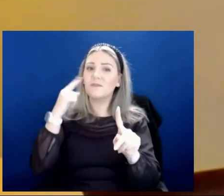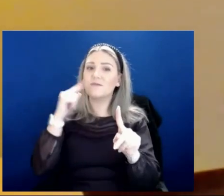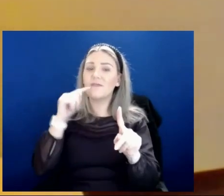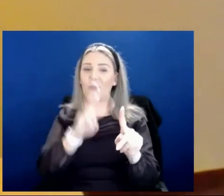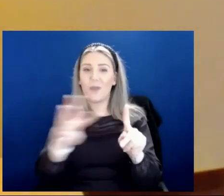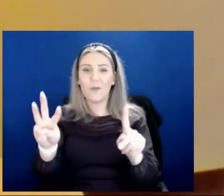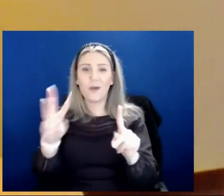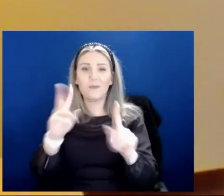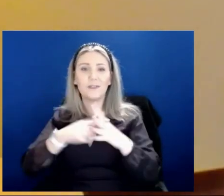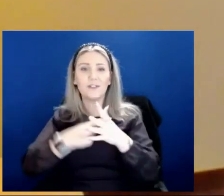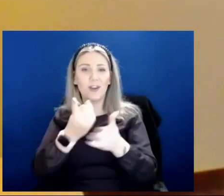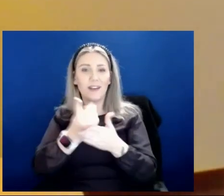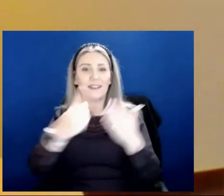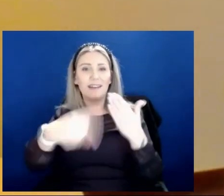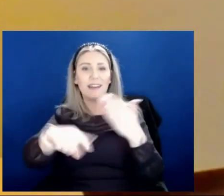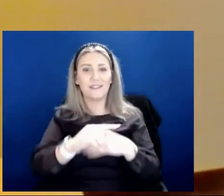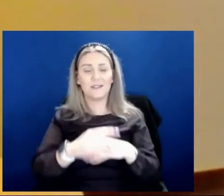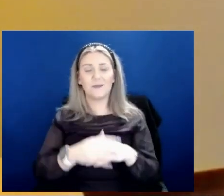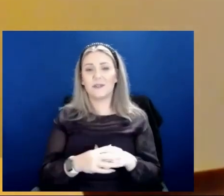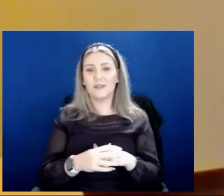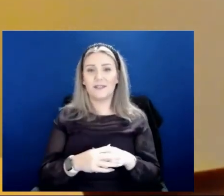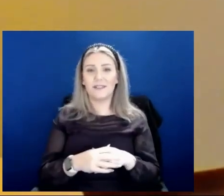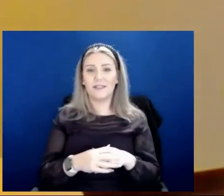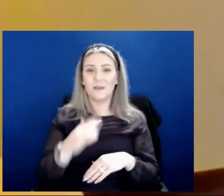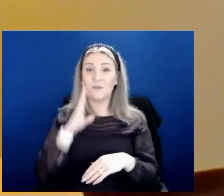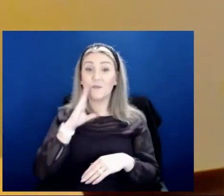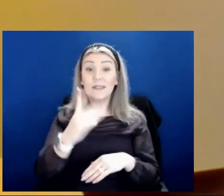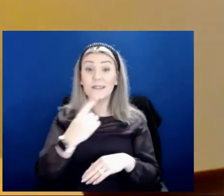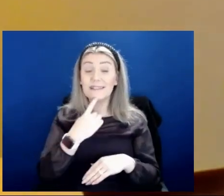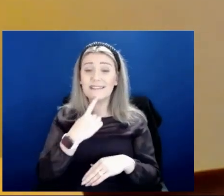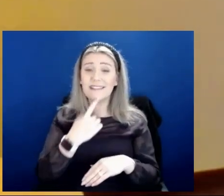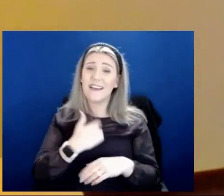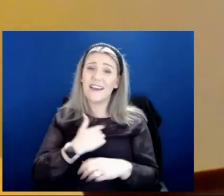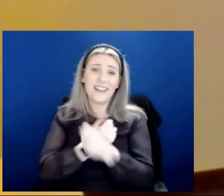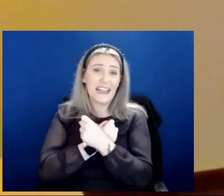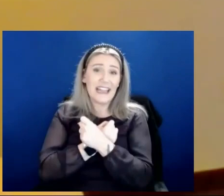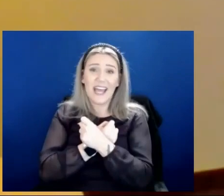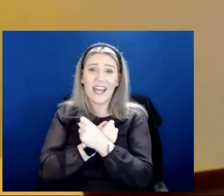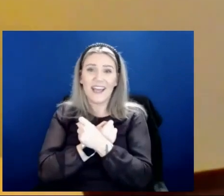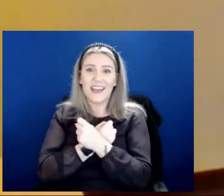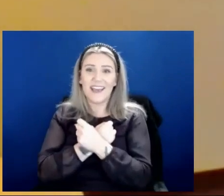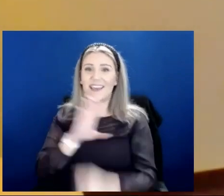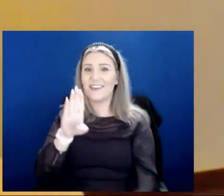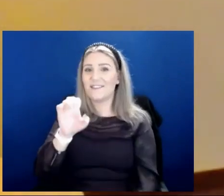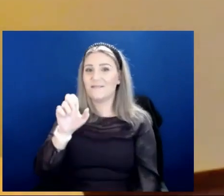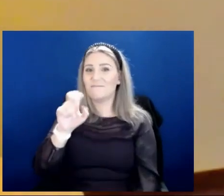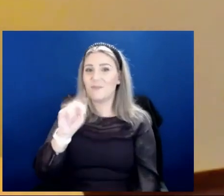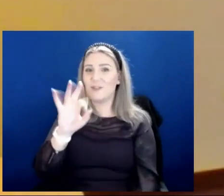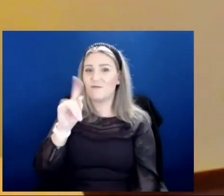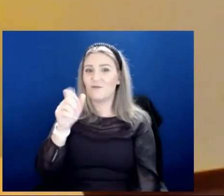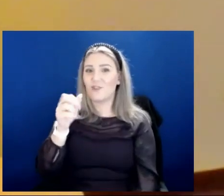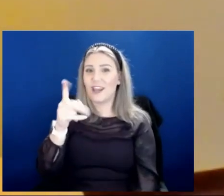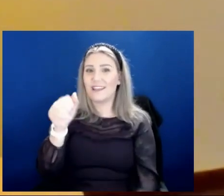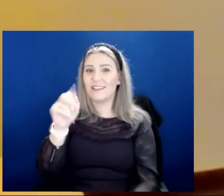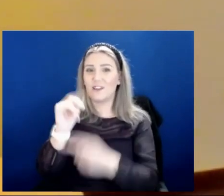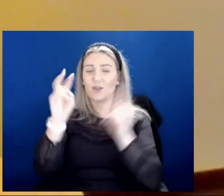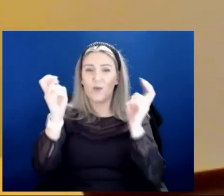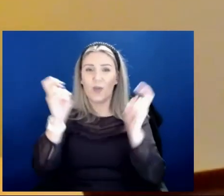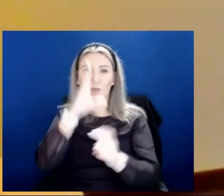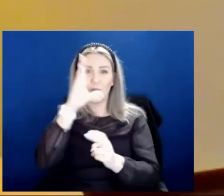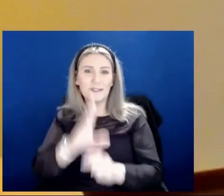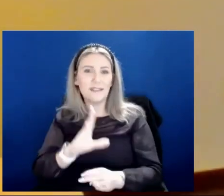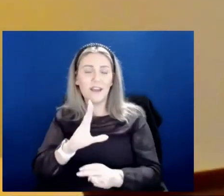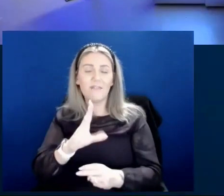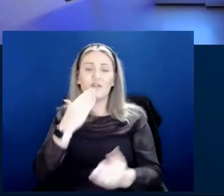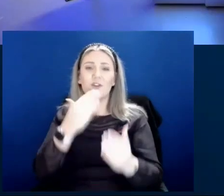next week. And I'll say that I love Ben Franklin's quote, "There never was a good war or a bad